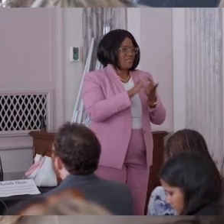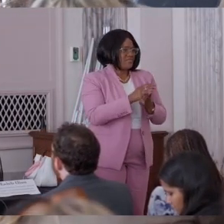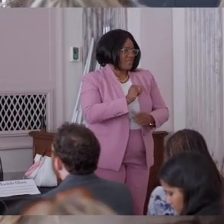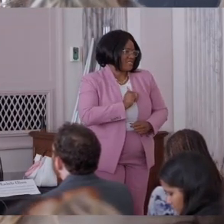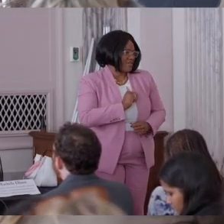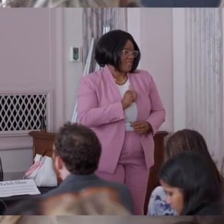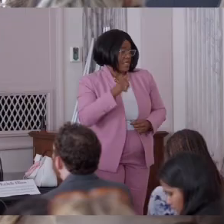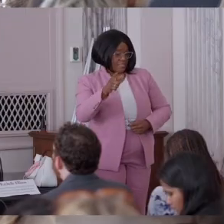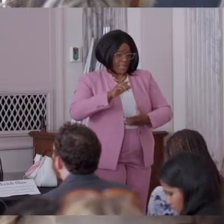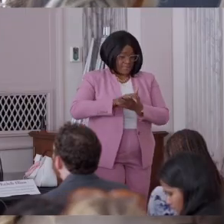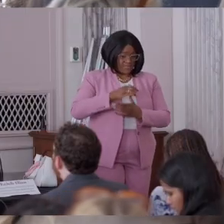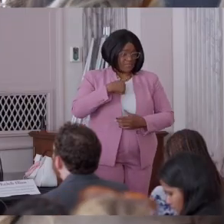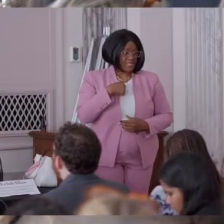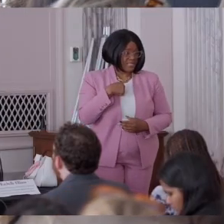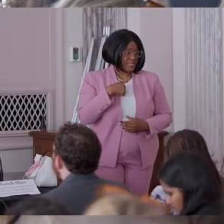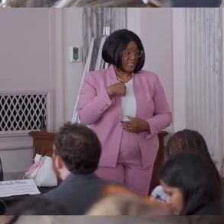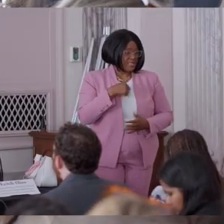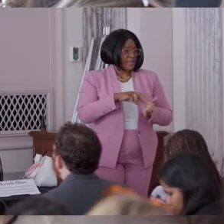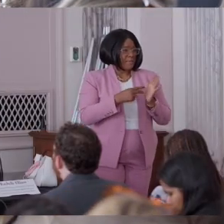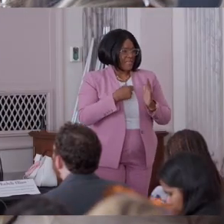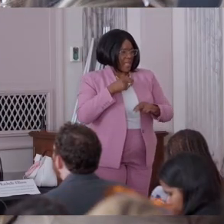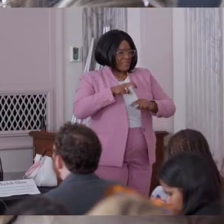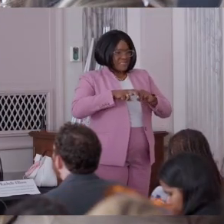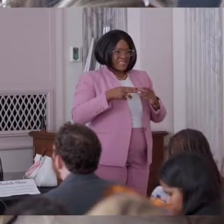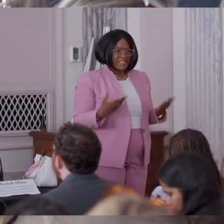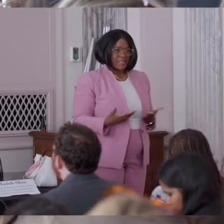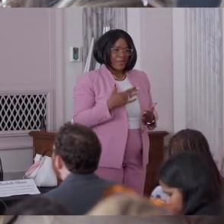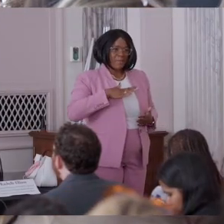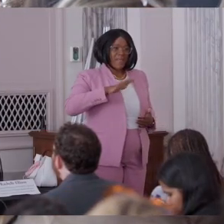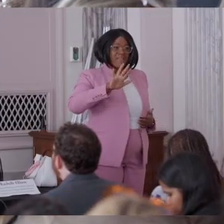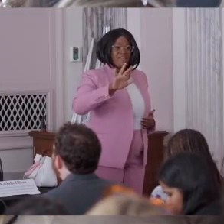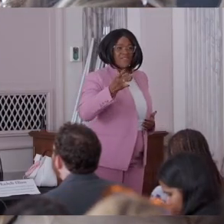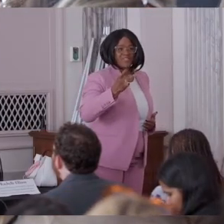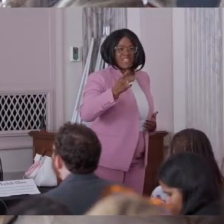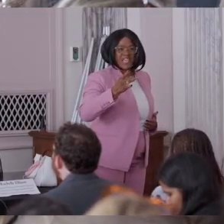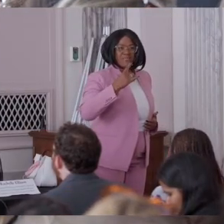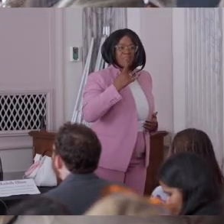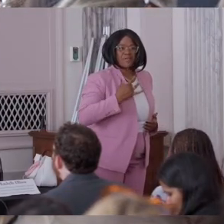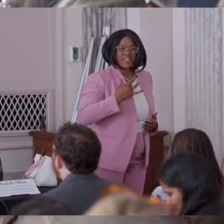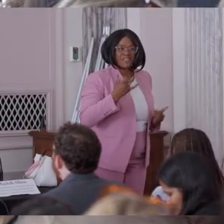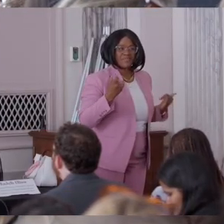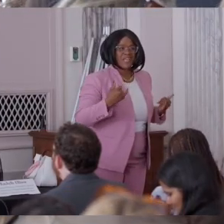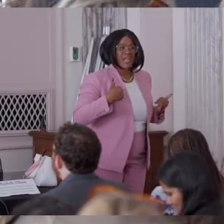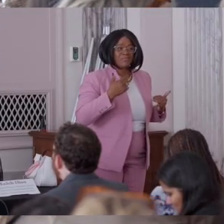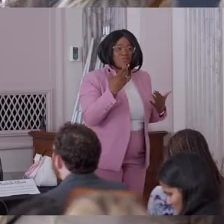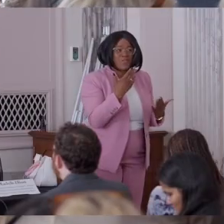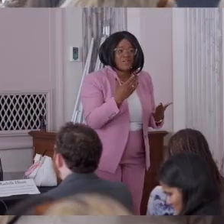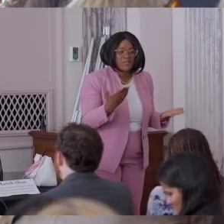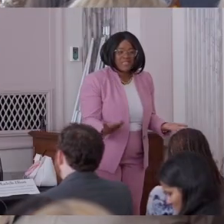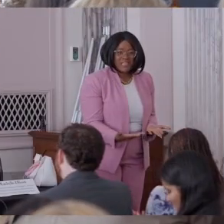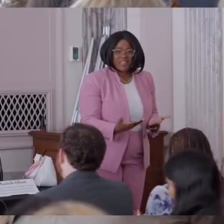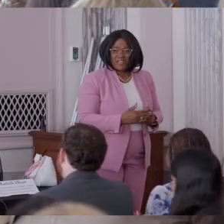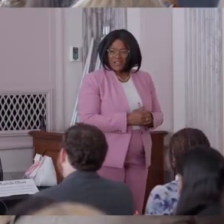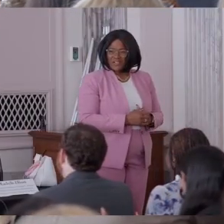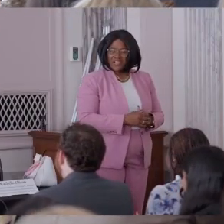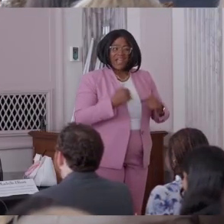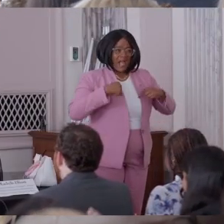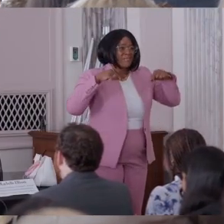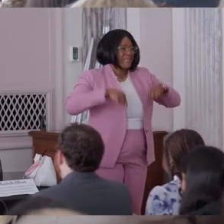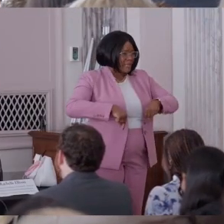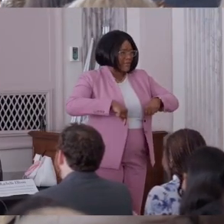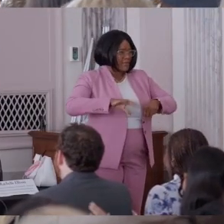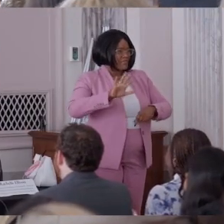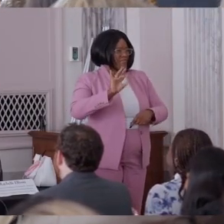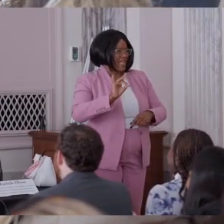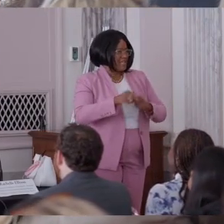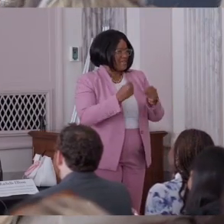by them believing in me, I sit here on my 58th birthday today. I'm so grateful to be here. I made it this far.